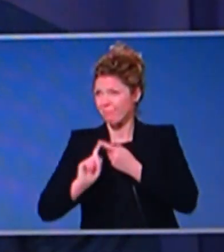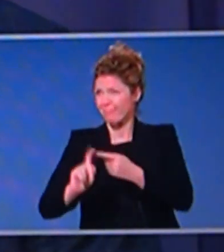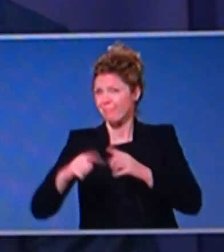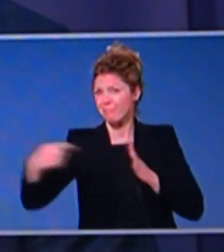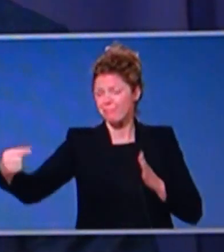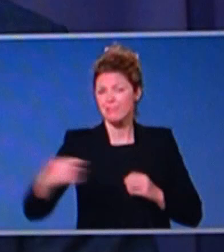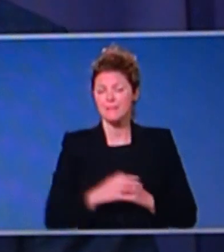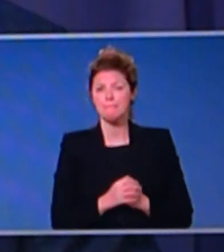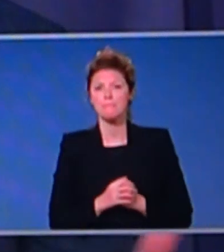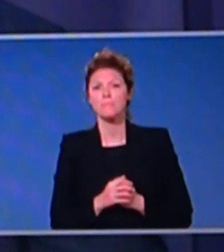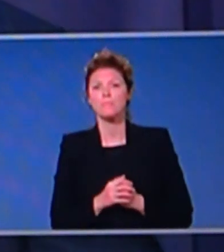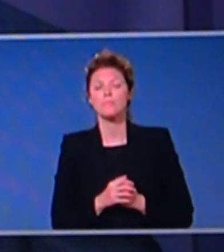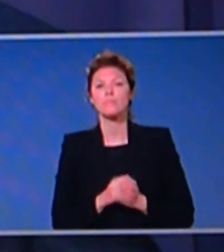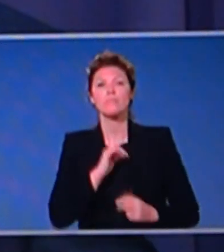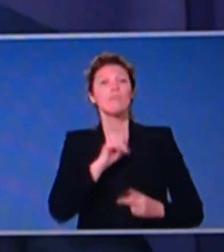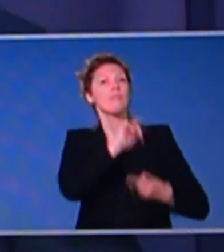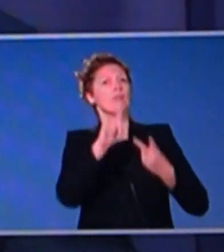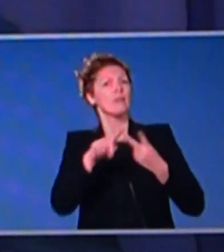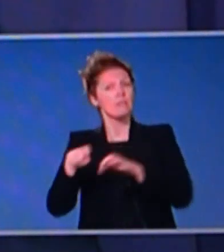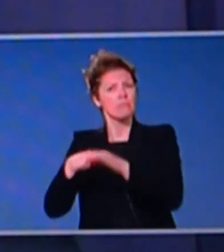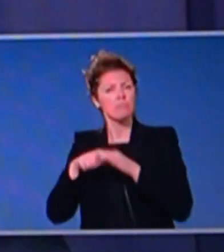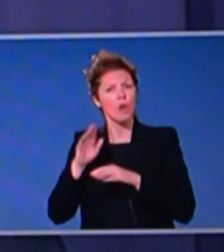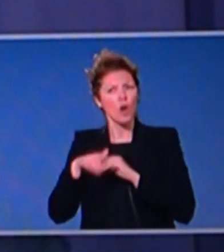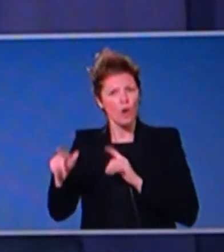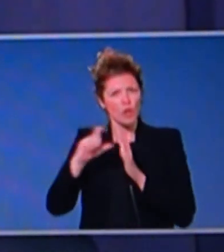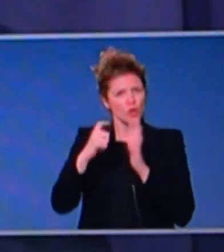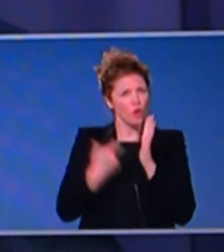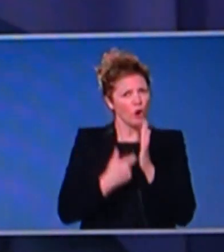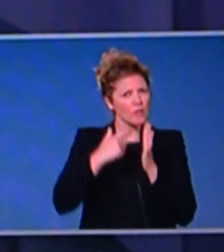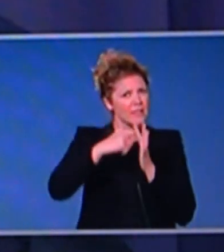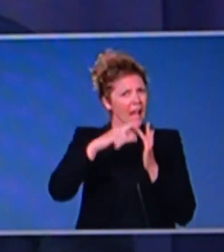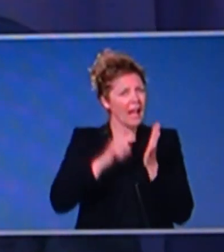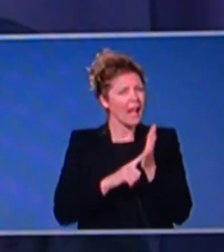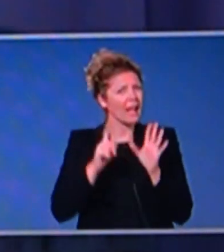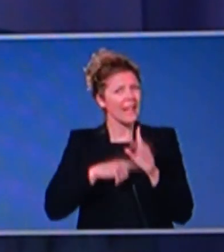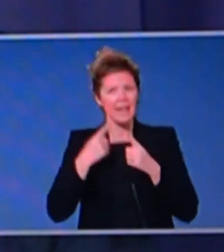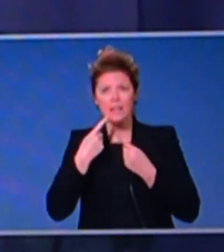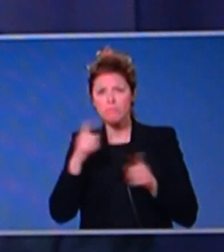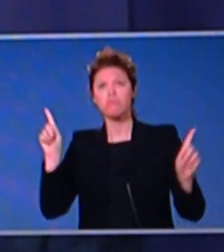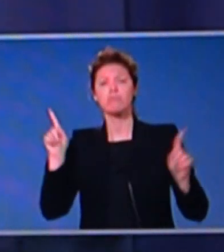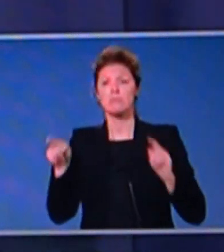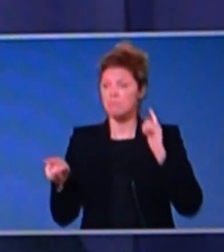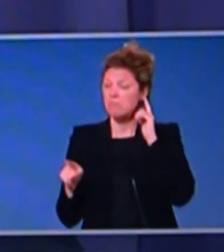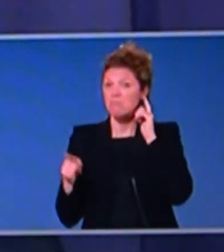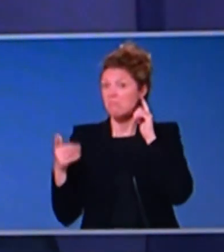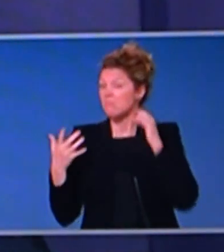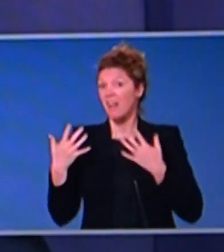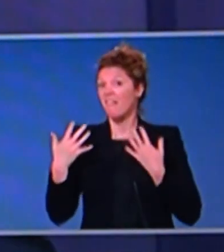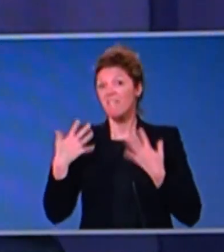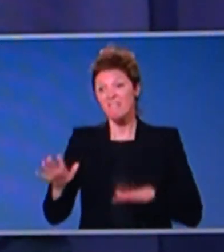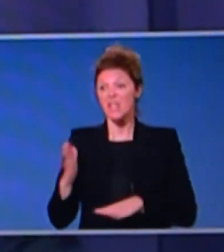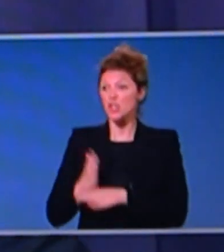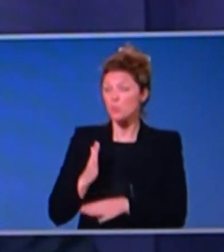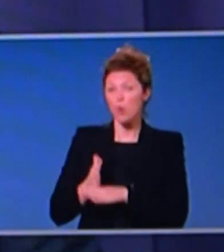Kelly, I wish him well if he indeed intends to make that announcement soon. He's served his country in uniform, he's served his country in the